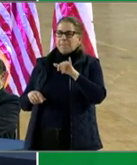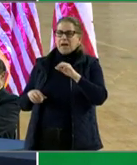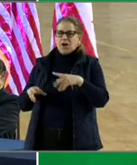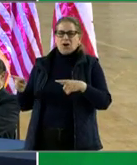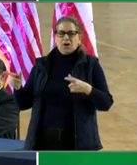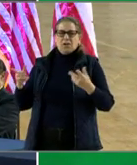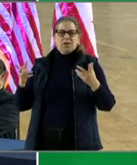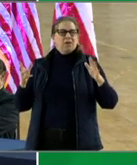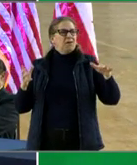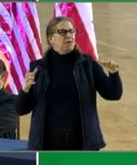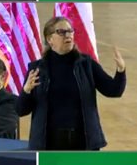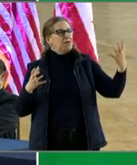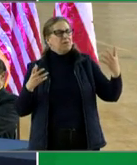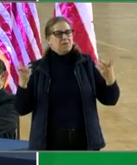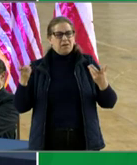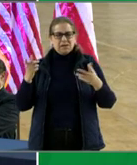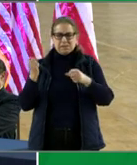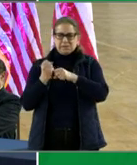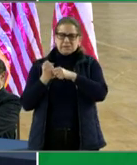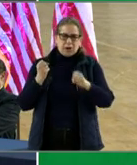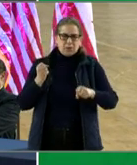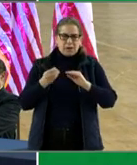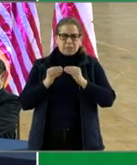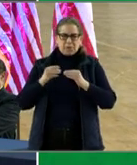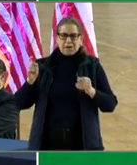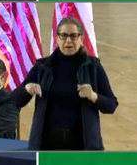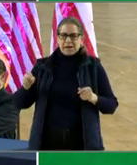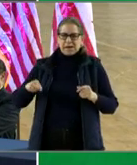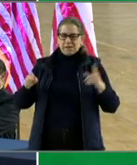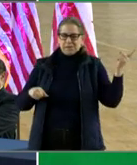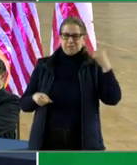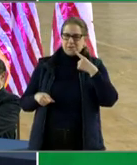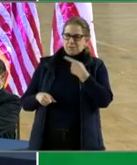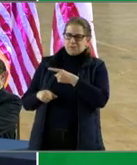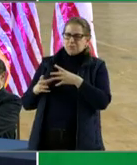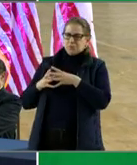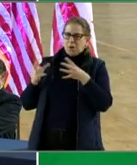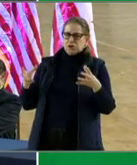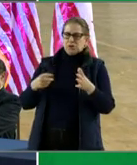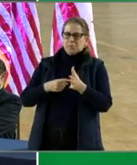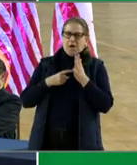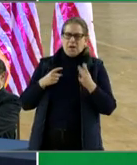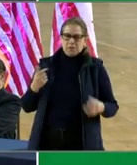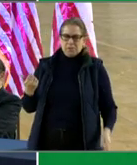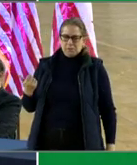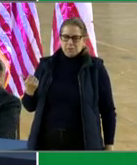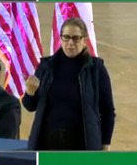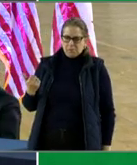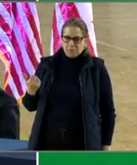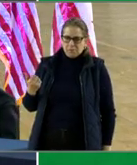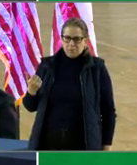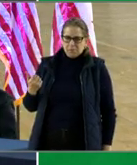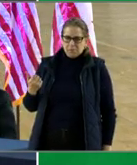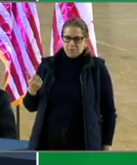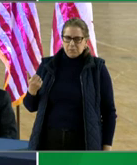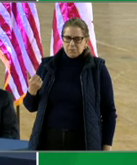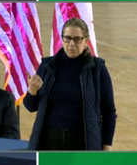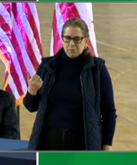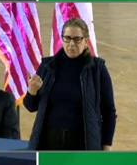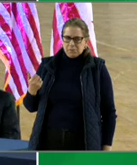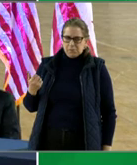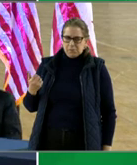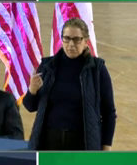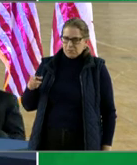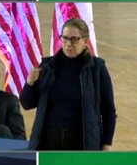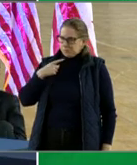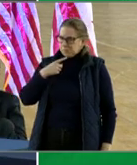equipment. Could you respond to that, or given the numbers that you're putting out that are behind you that you need in relation